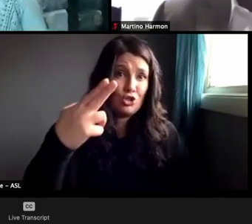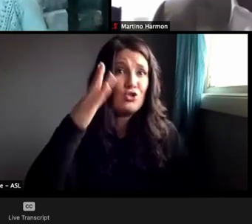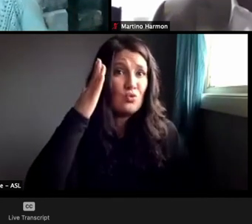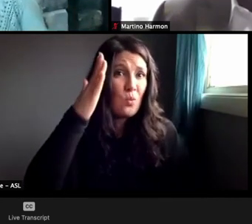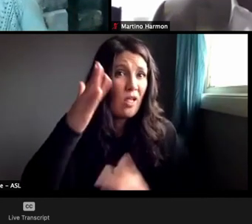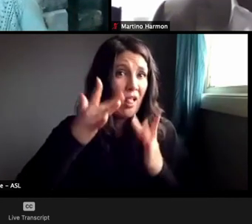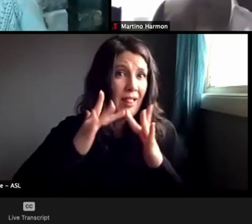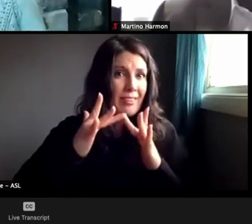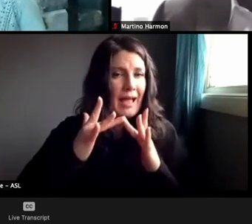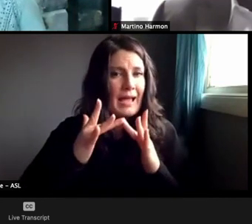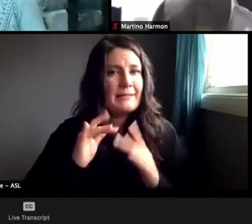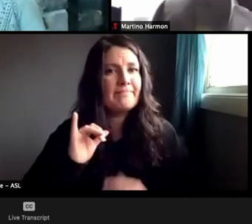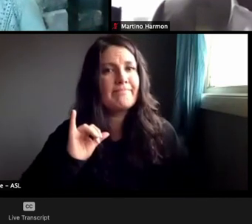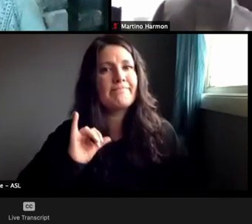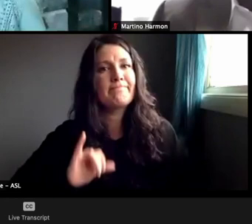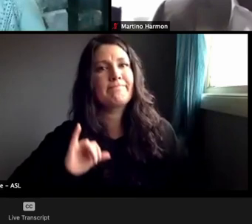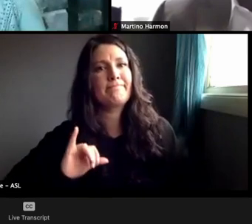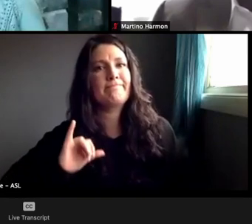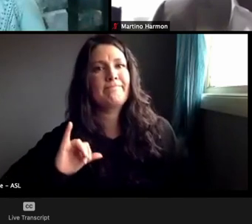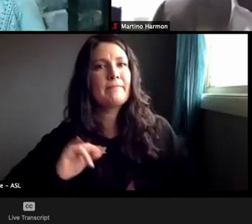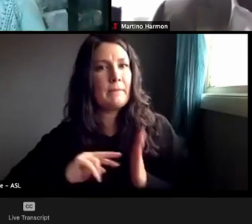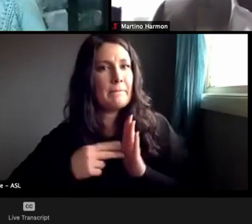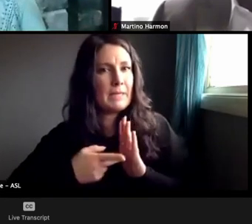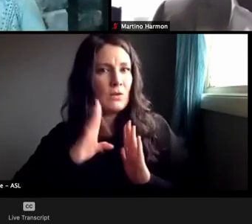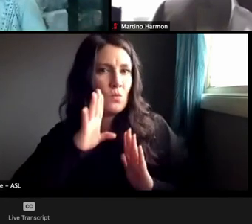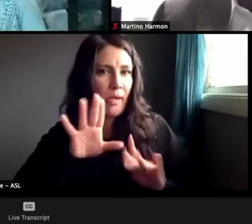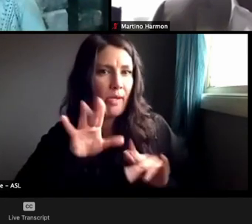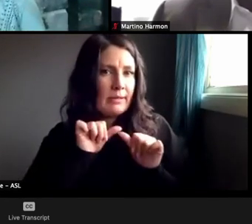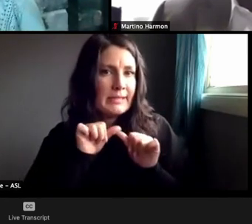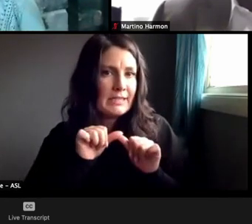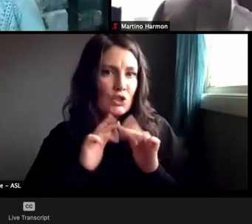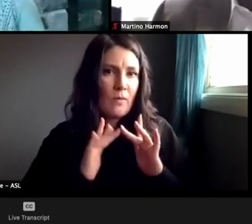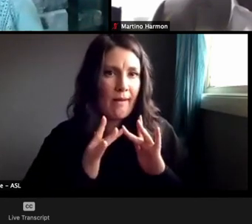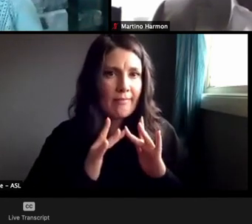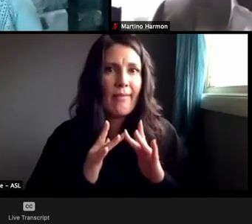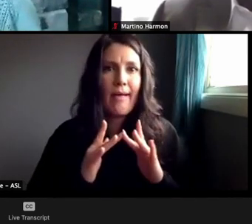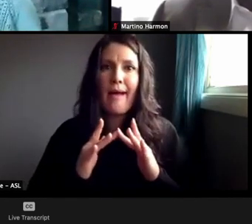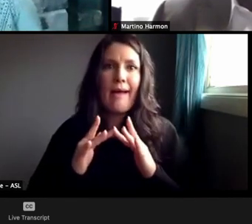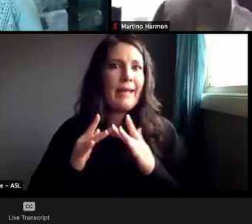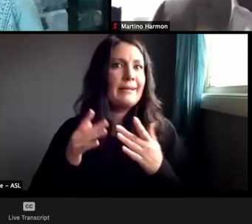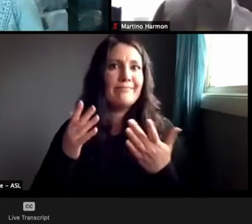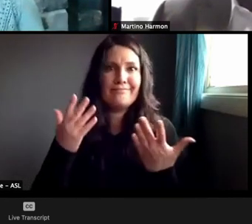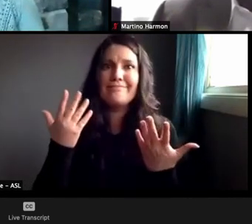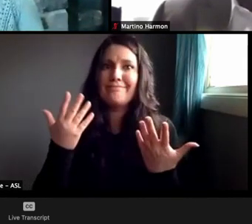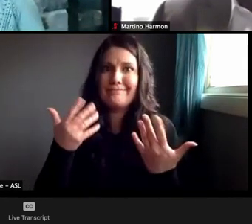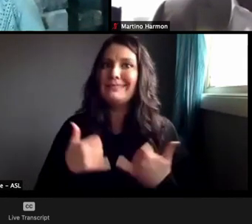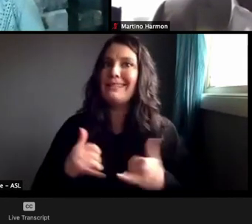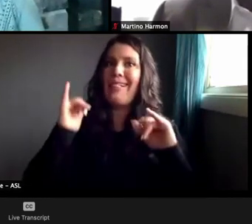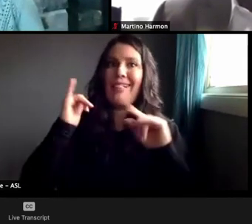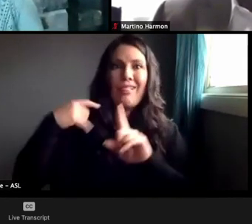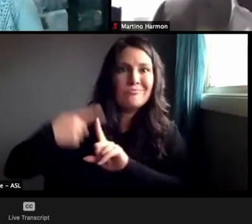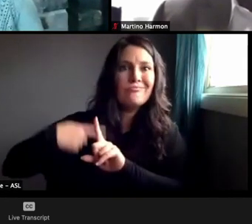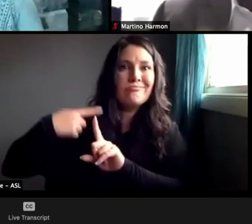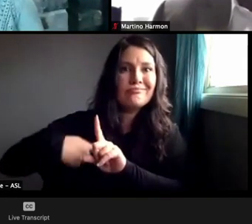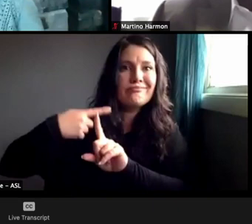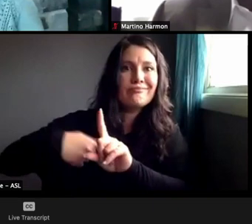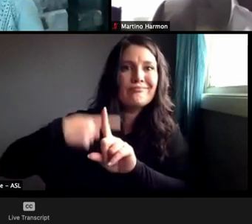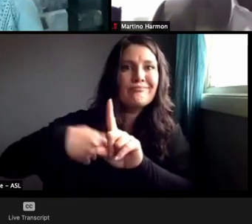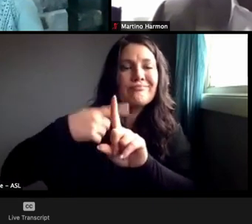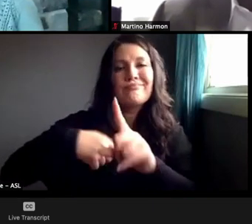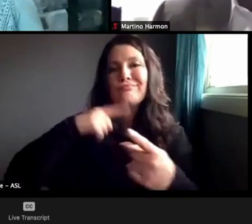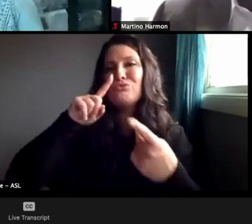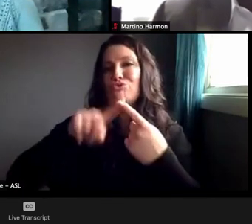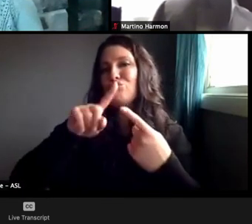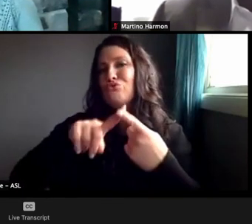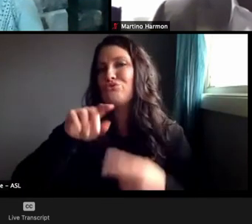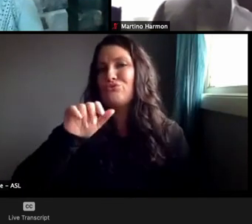be working remotely for a period of time. And as the pandemic continues to surge, we're going to continue to review and assess